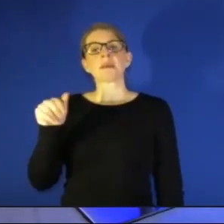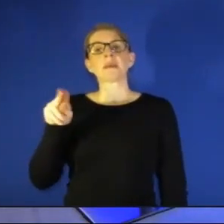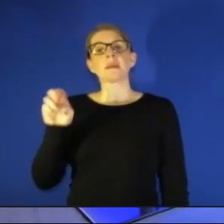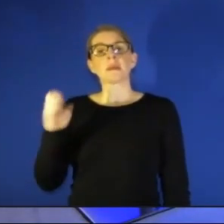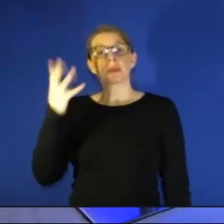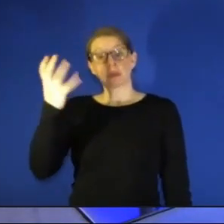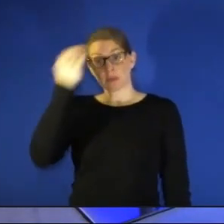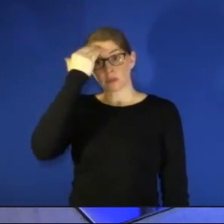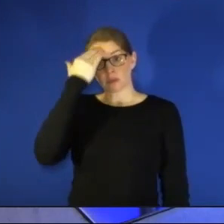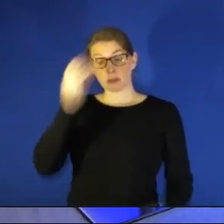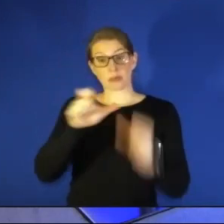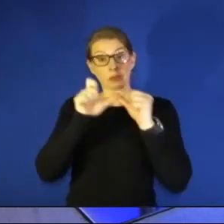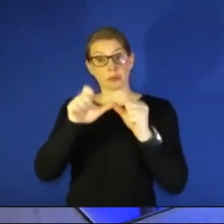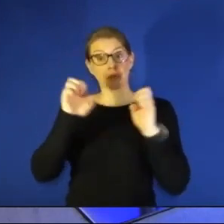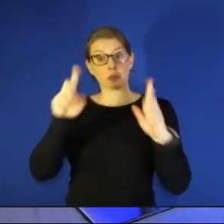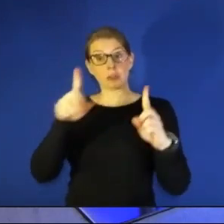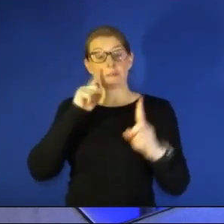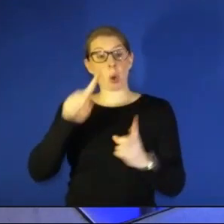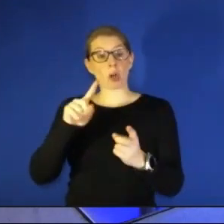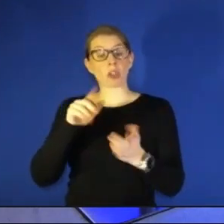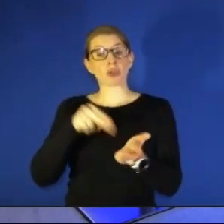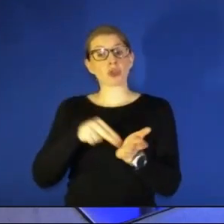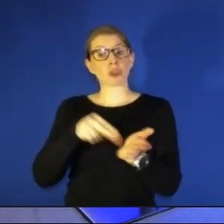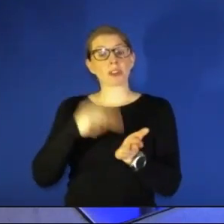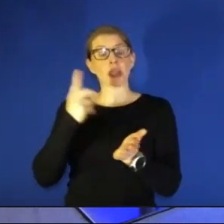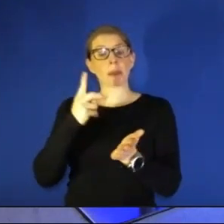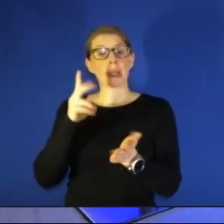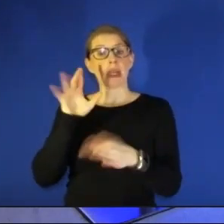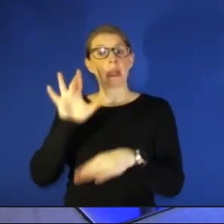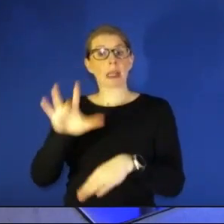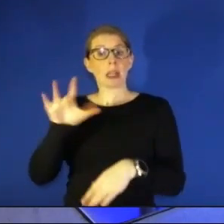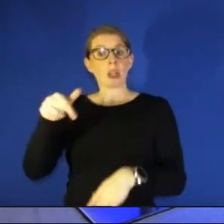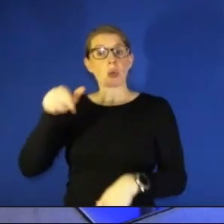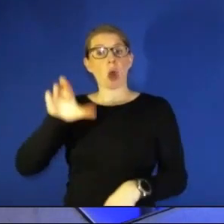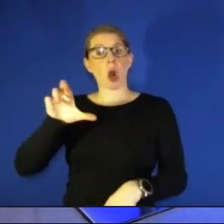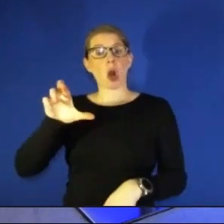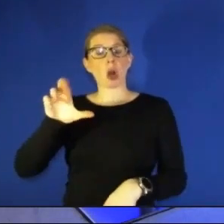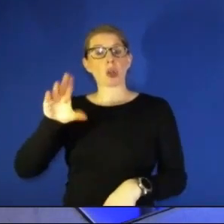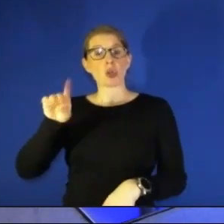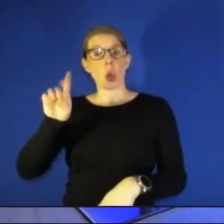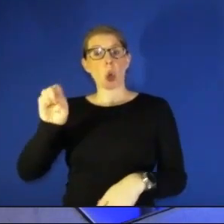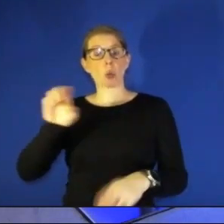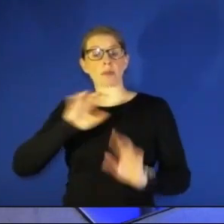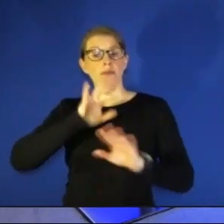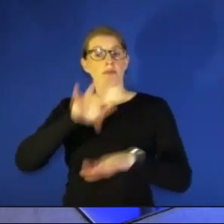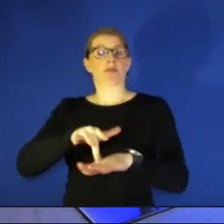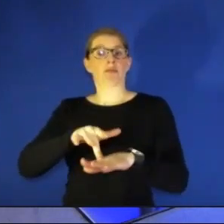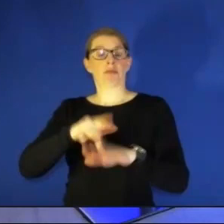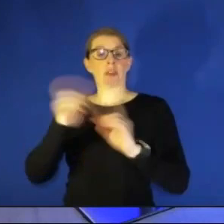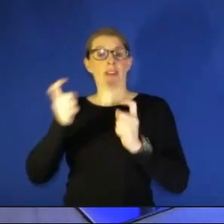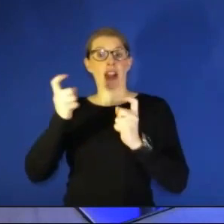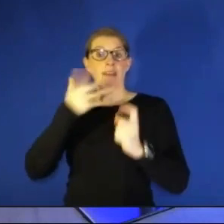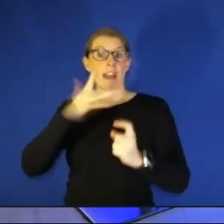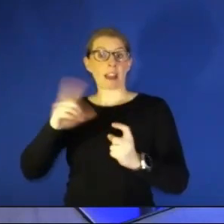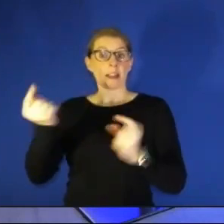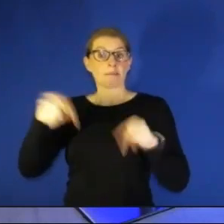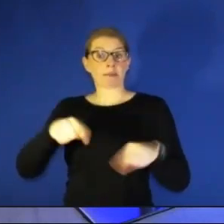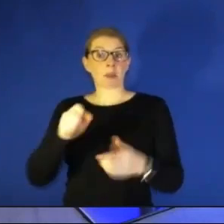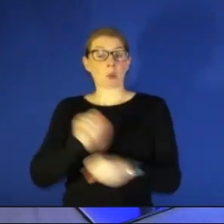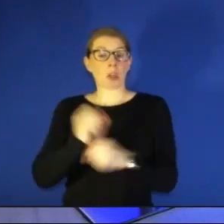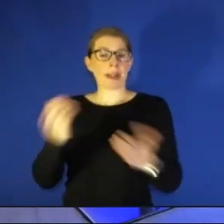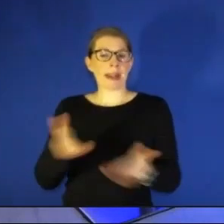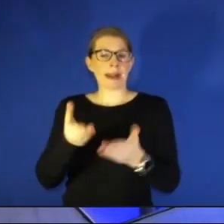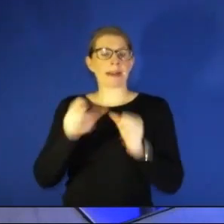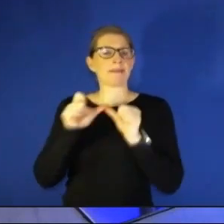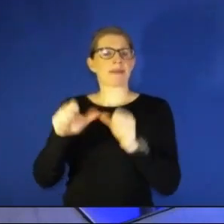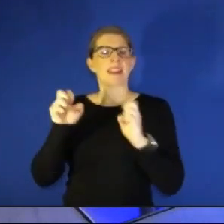continued education for nurses. So somebody clicks on our QR code, comes to our fair, is lucky enough to come work here. What kind of continued